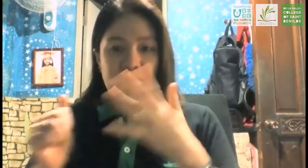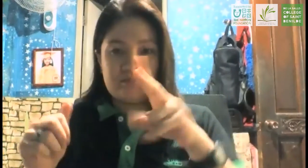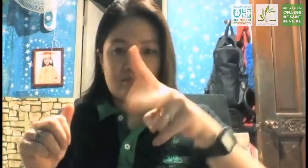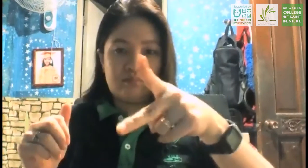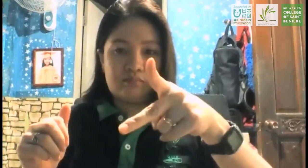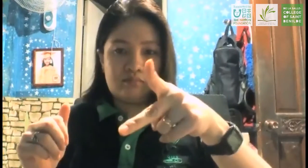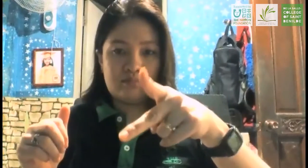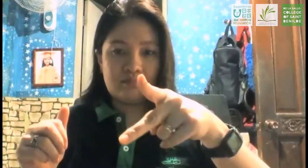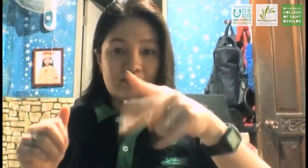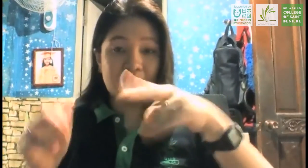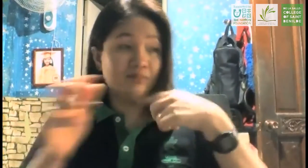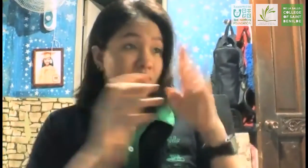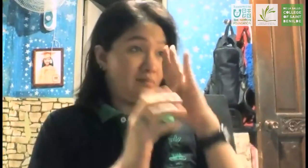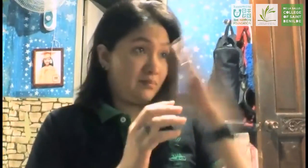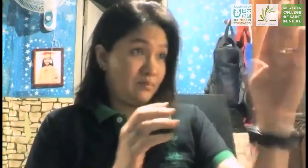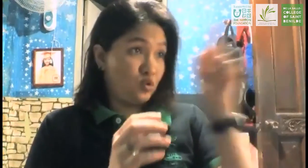is a translation.